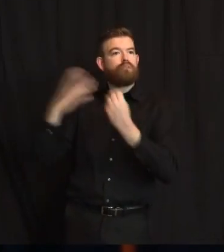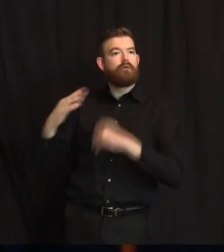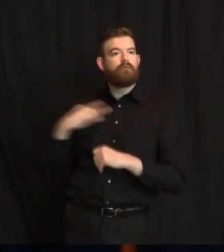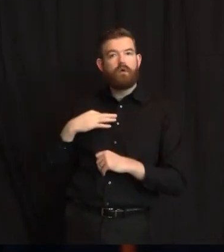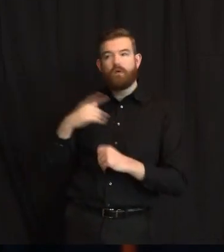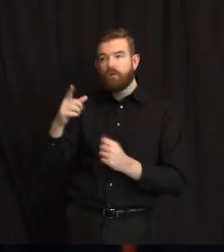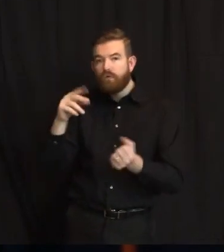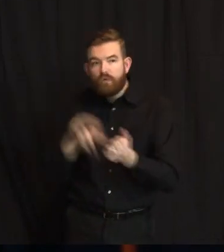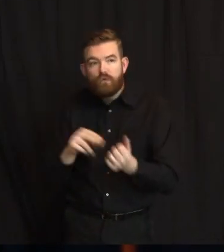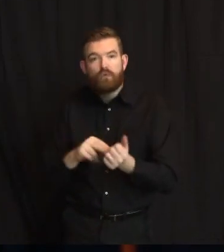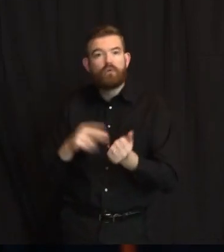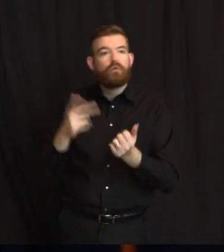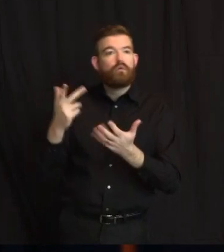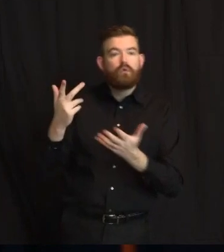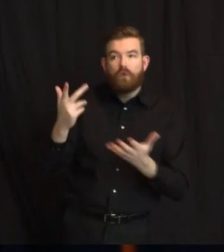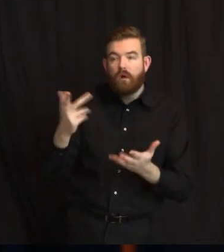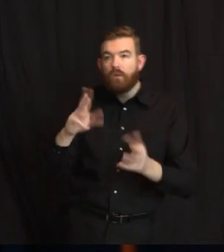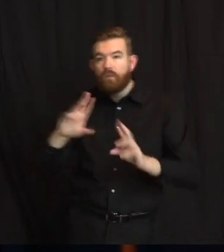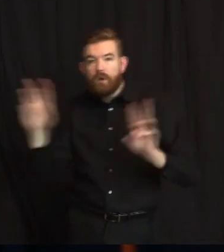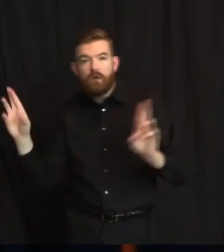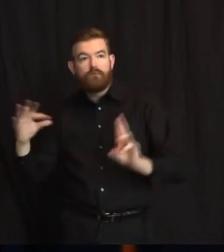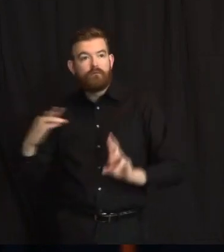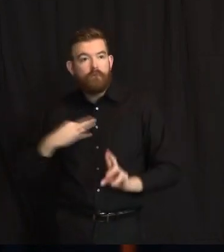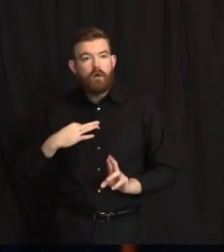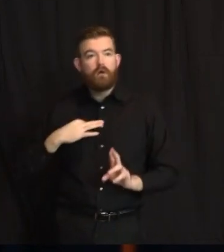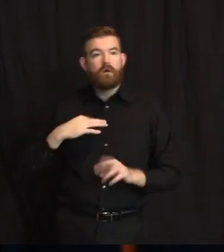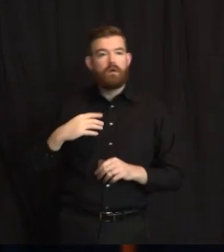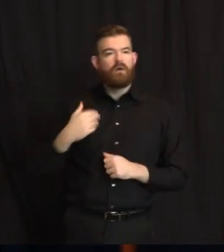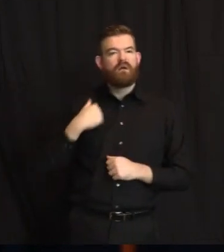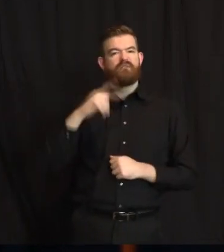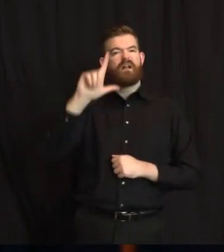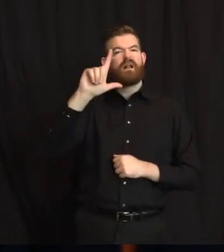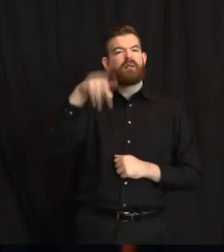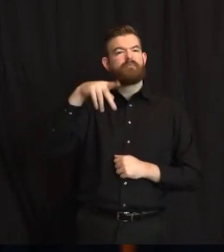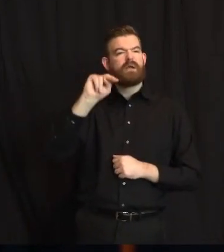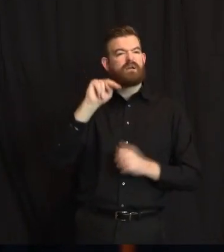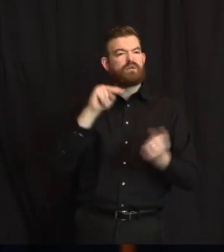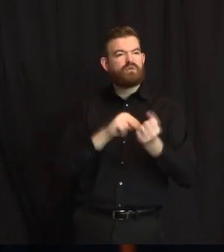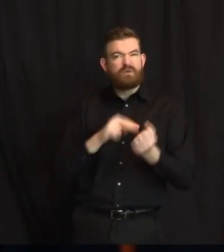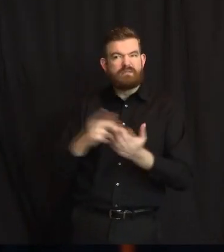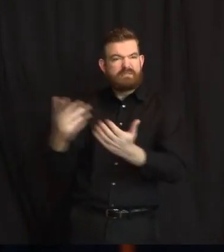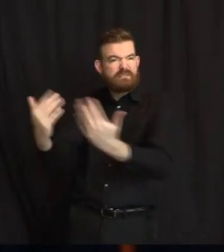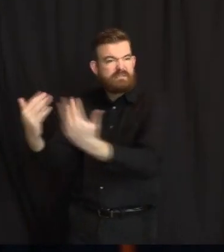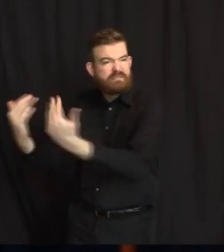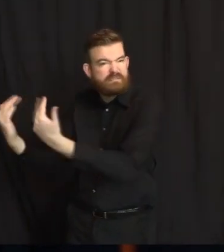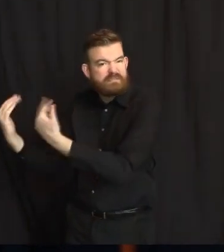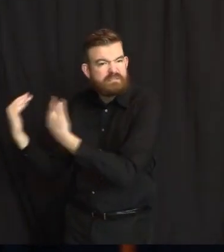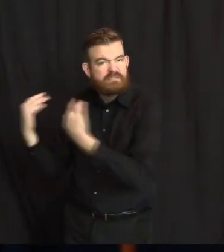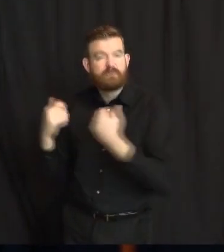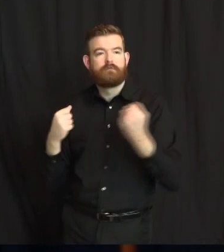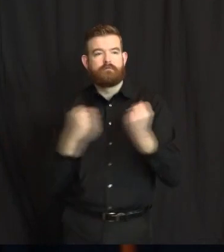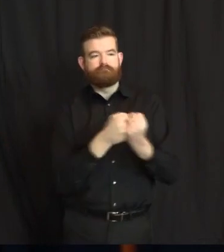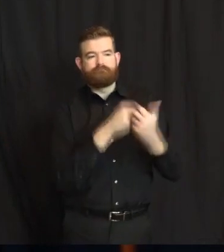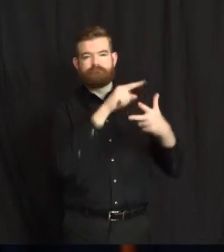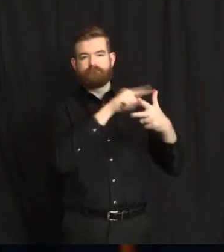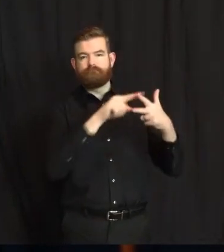licensed practical nurses to support care in these homes. Additionally, 35